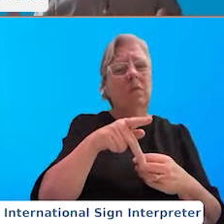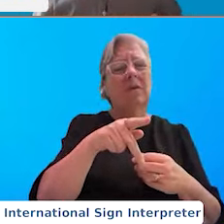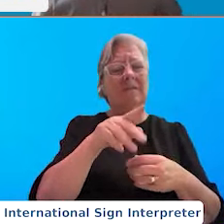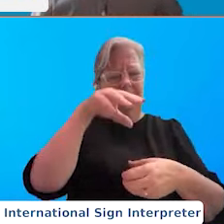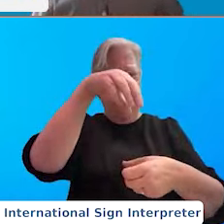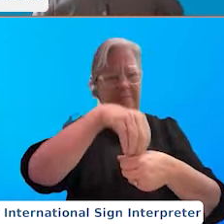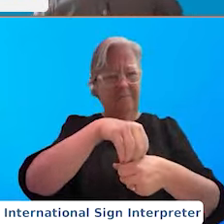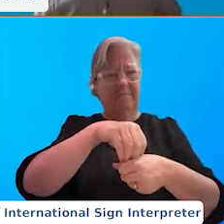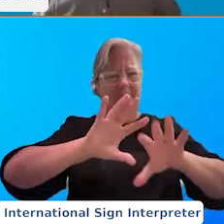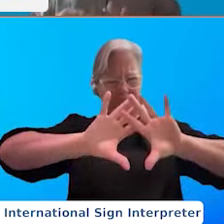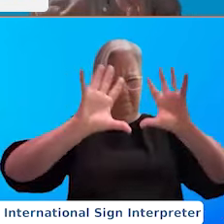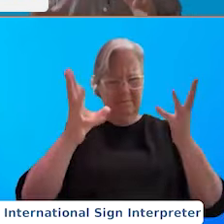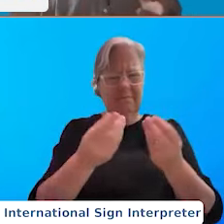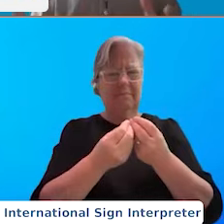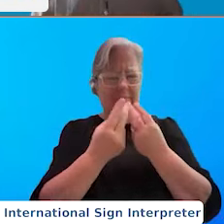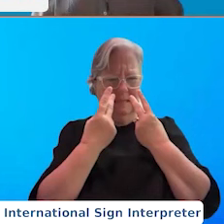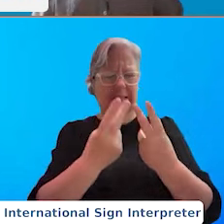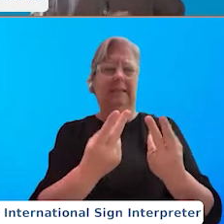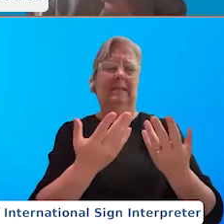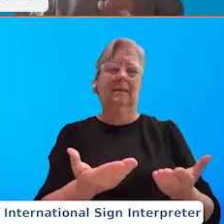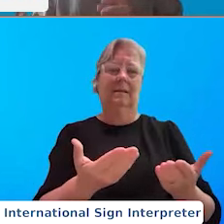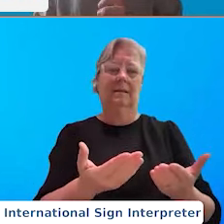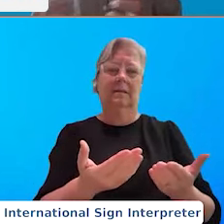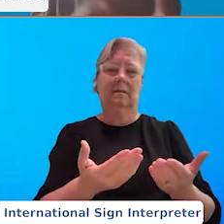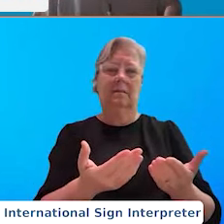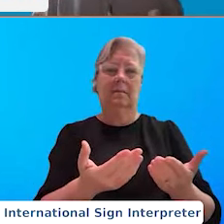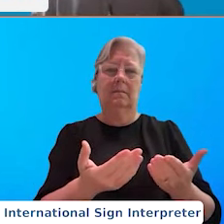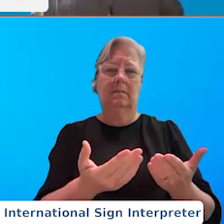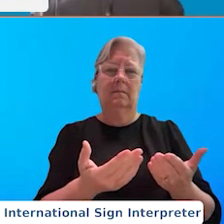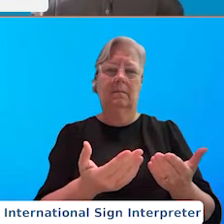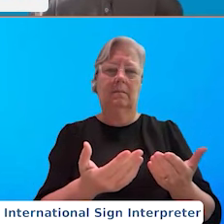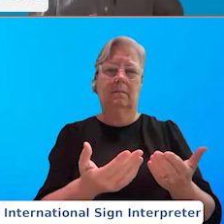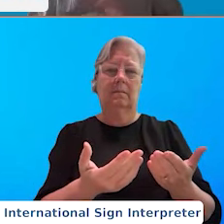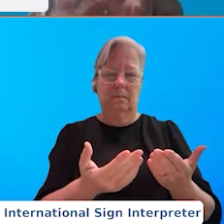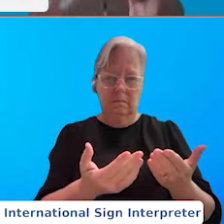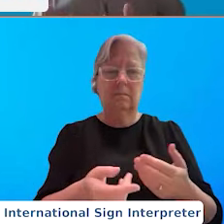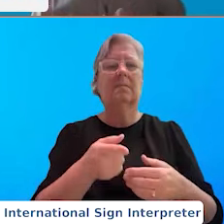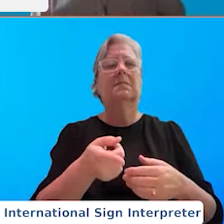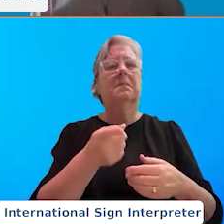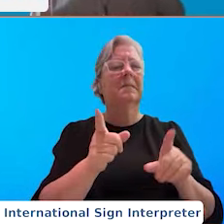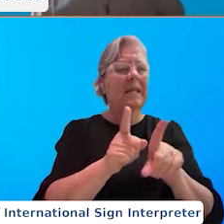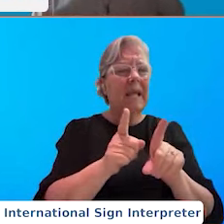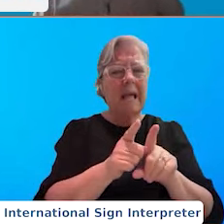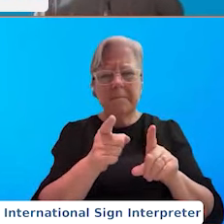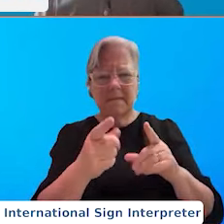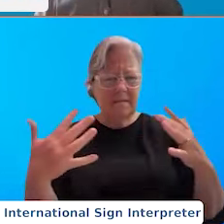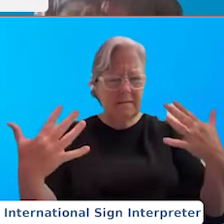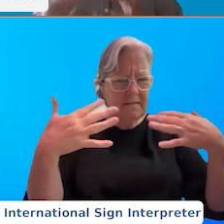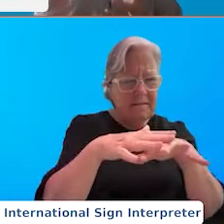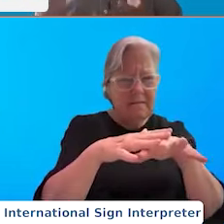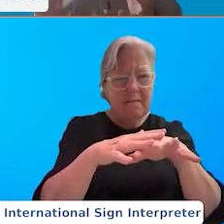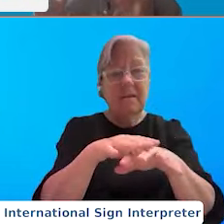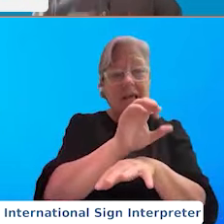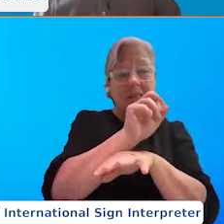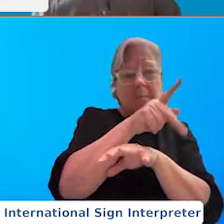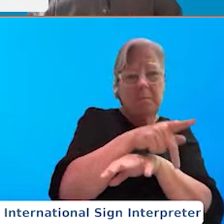or enable, or contribute to, or complement. And that will be very different in different countries. But